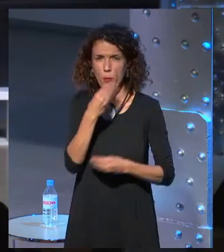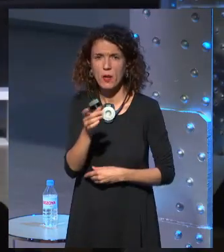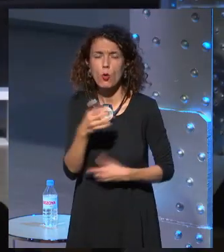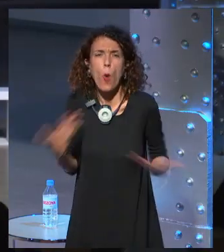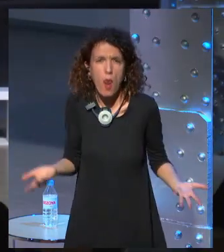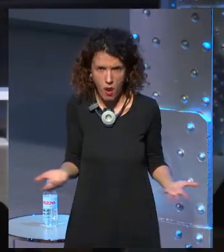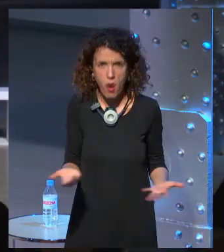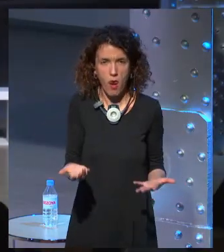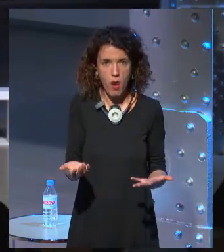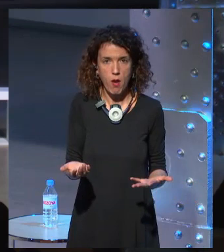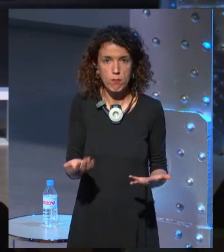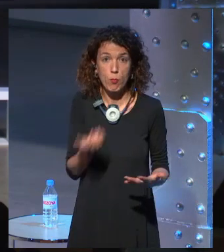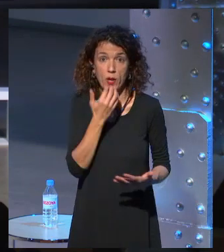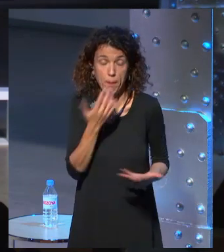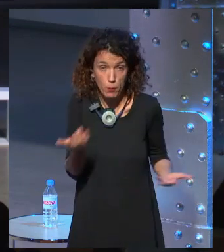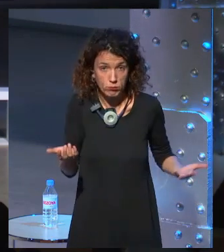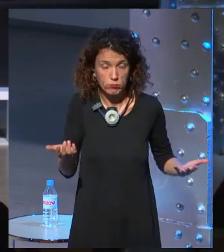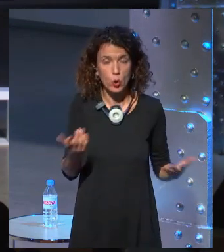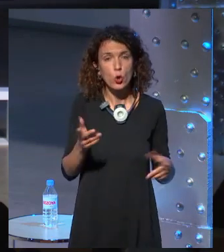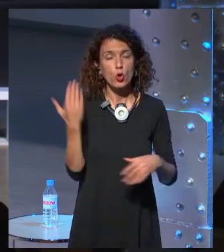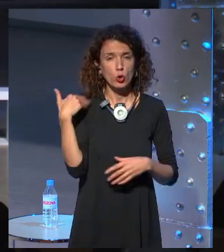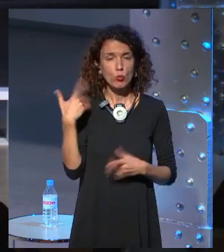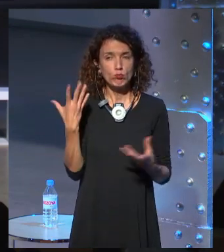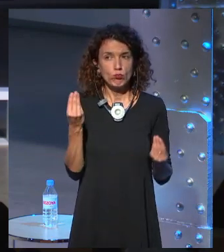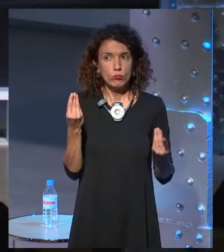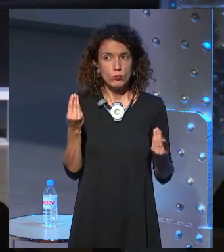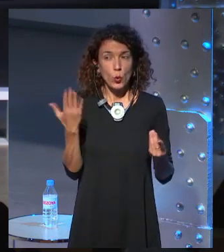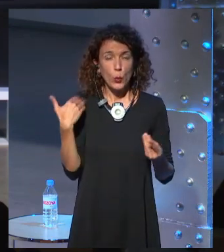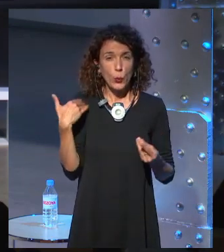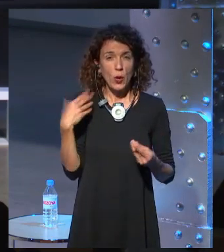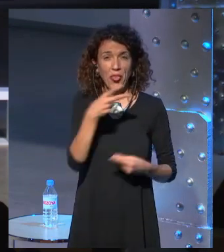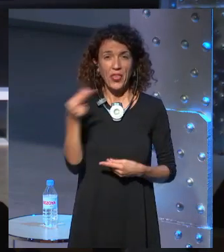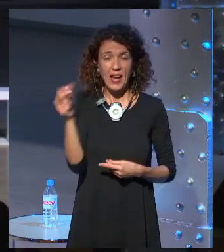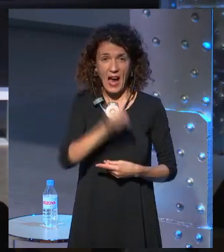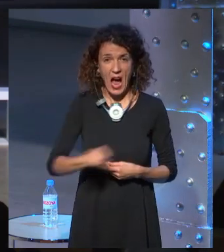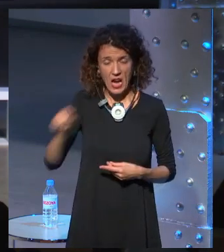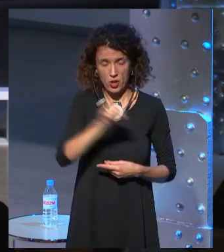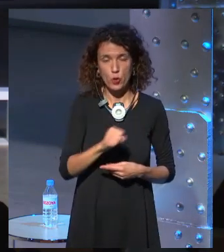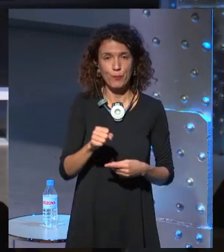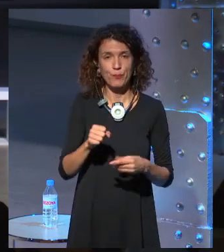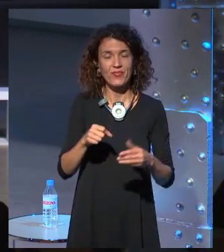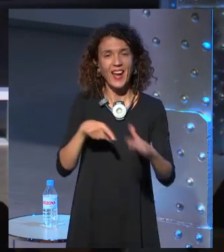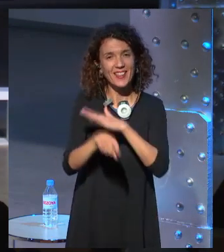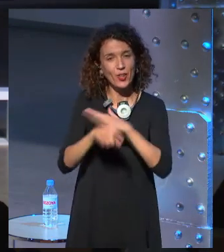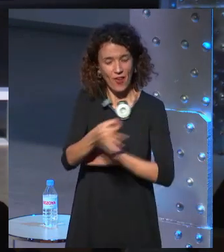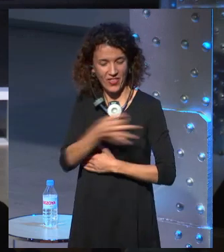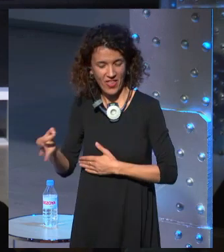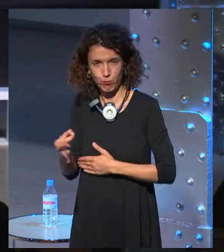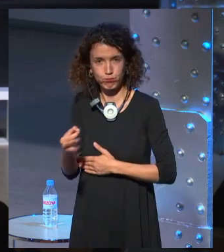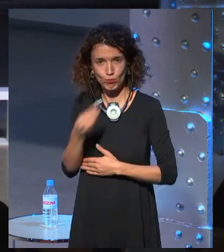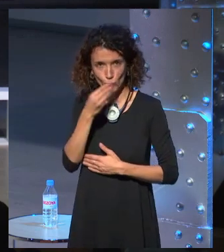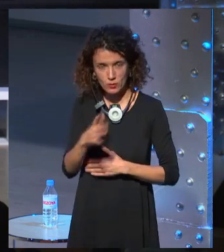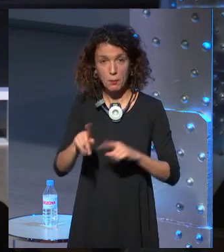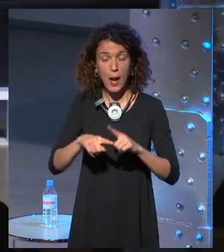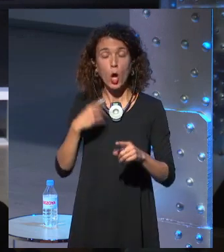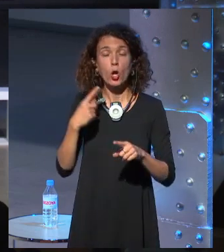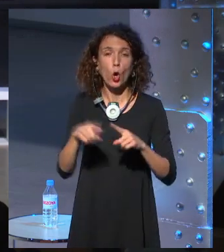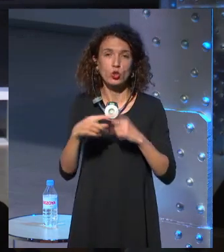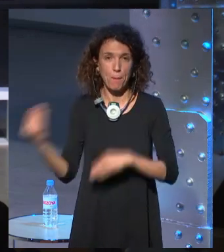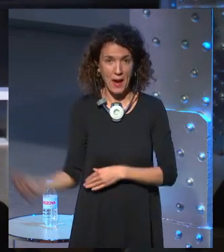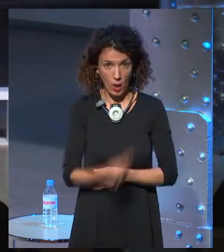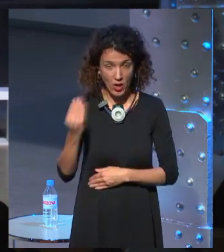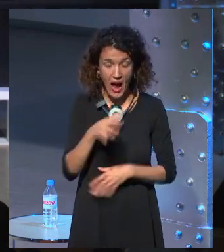We've just spent the last 100 years getting really good at managing efficiency. It turns out we don't have to do that. So what is it we're good at? Well, I'll tell you one thing we're